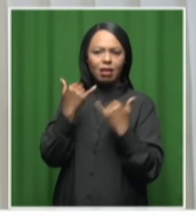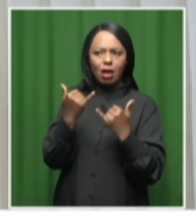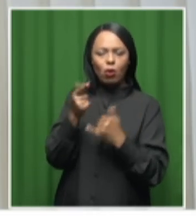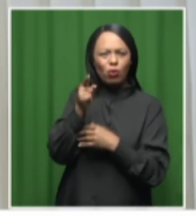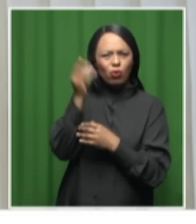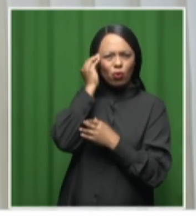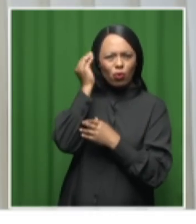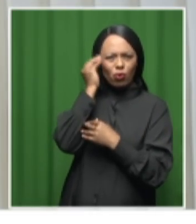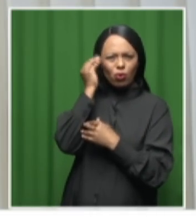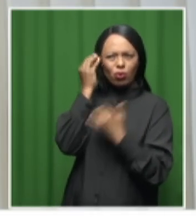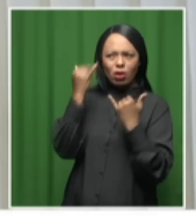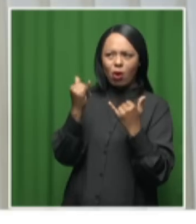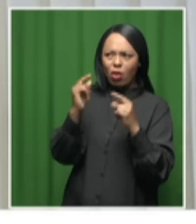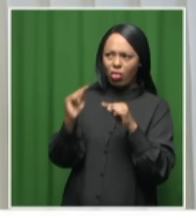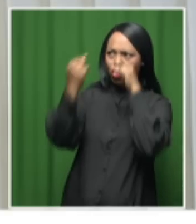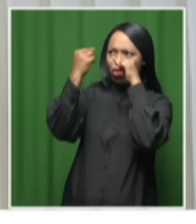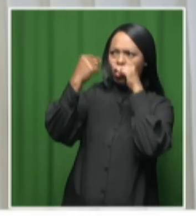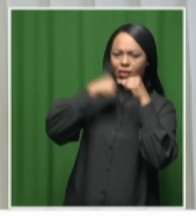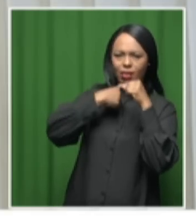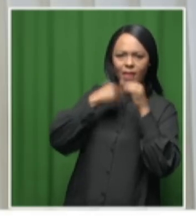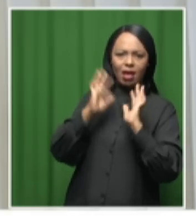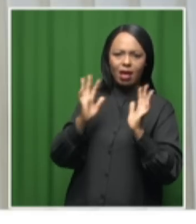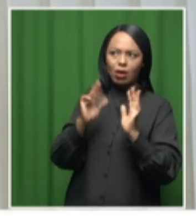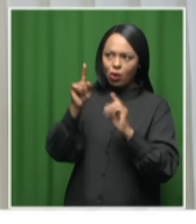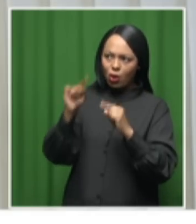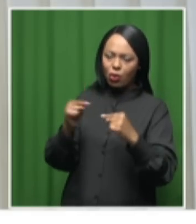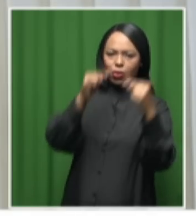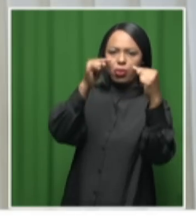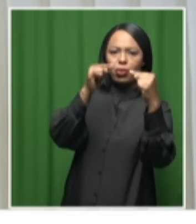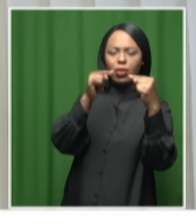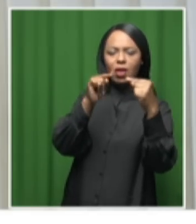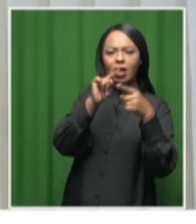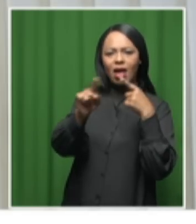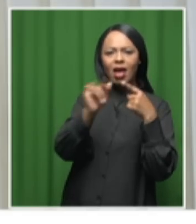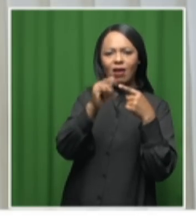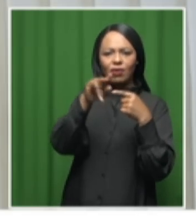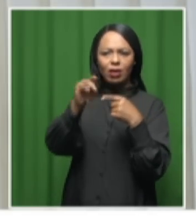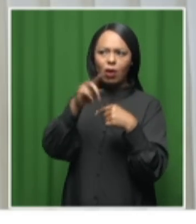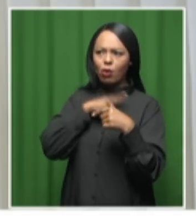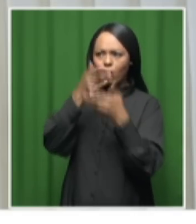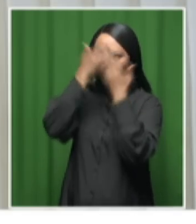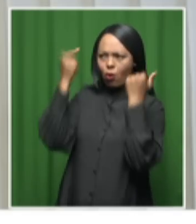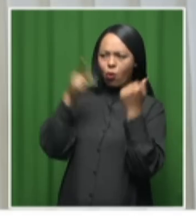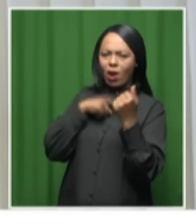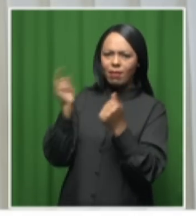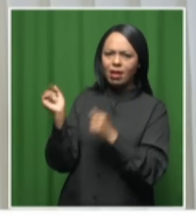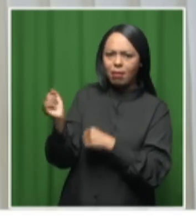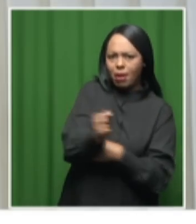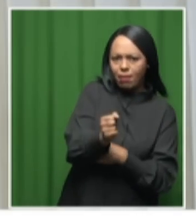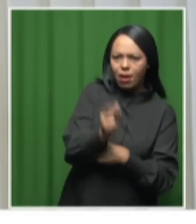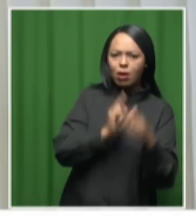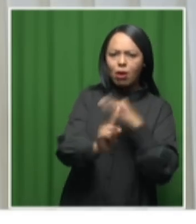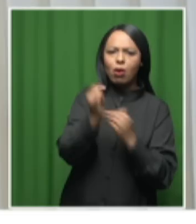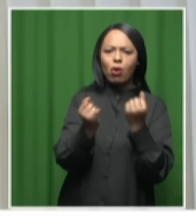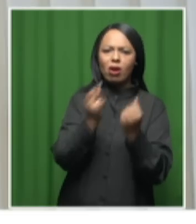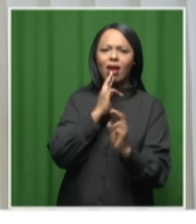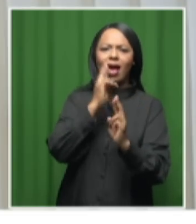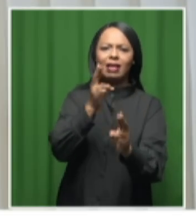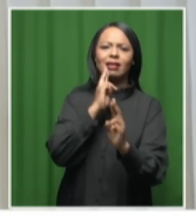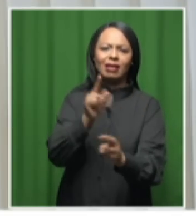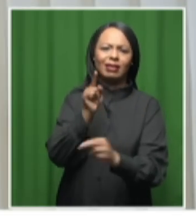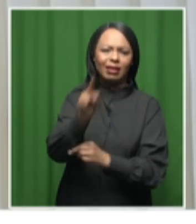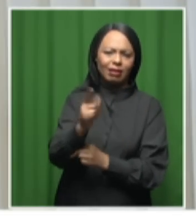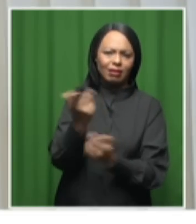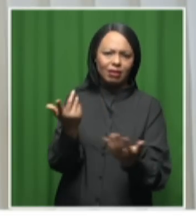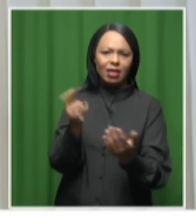have a certificate against me, you have a certificate against Advocate Downer. I don't know why I'm being brought to answer in this particular manner. Now, if you bring a matter